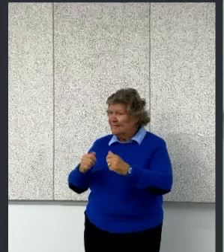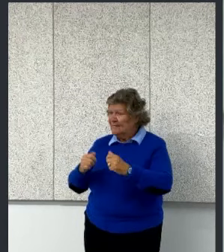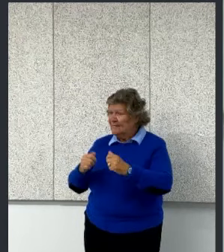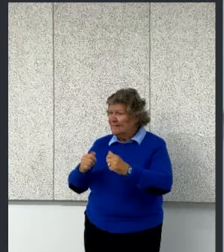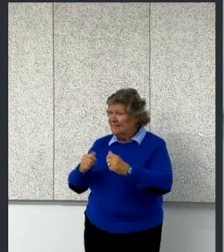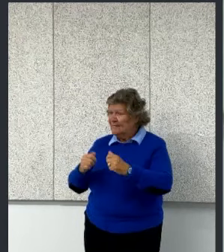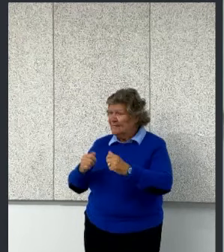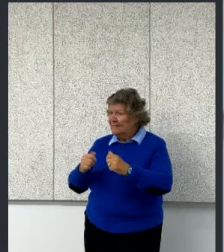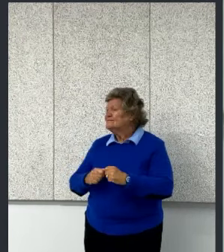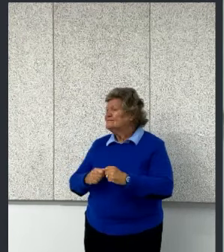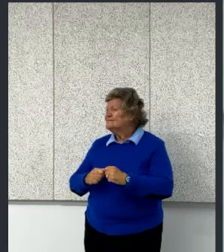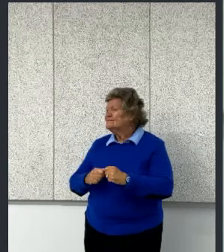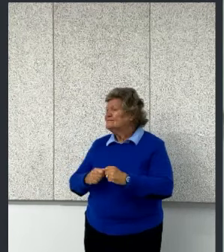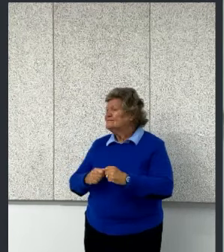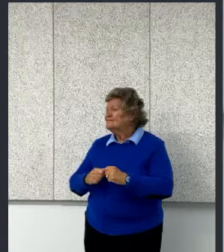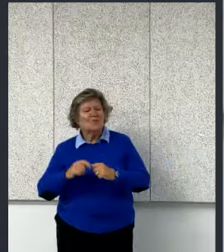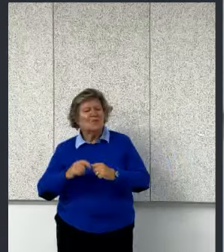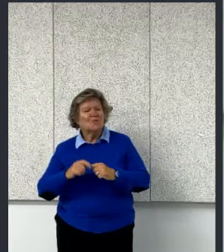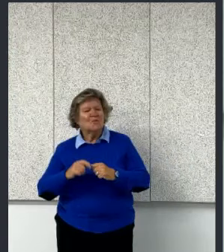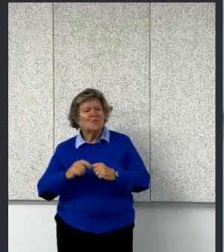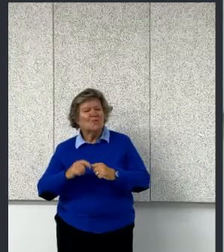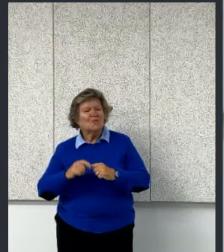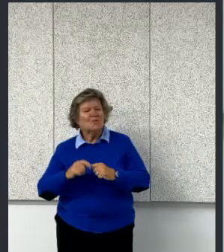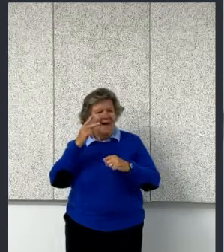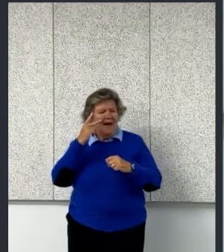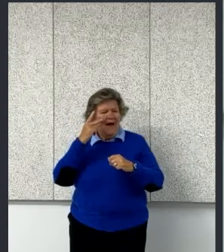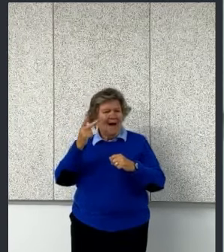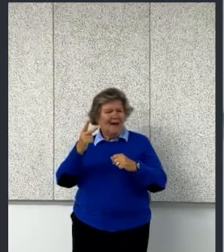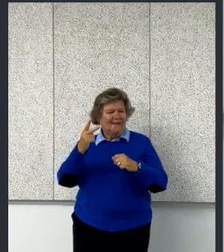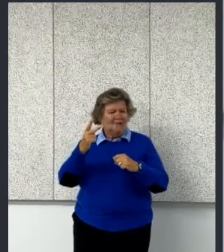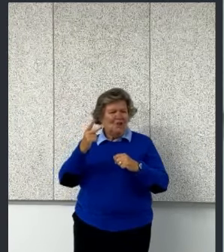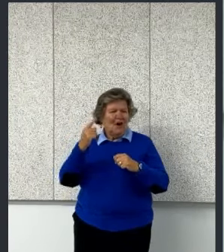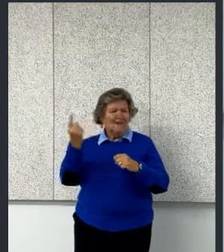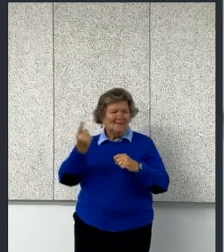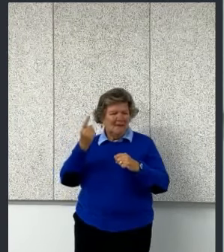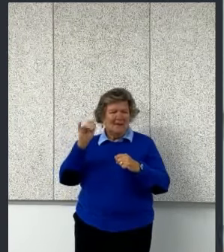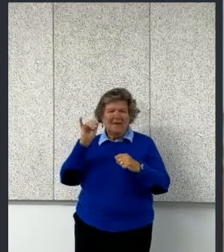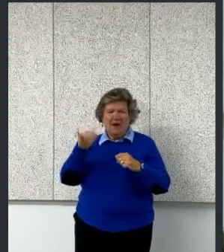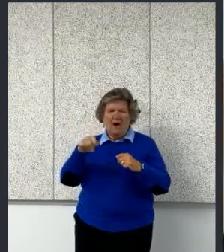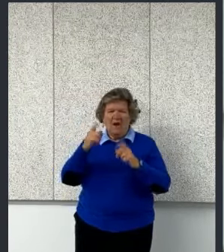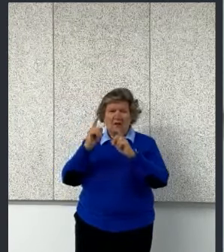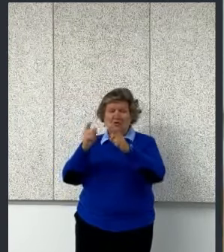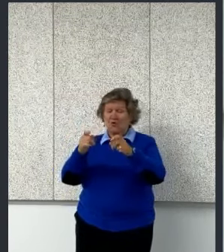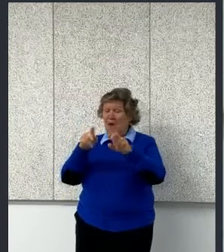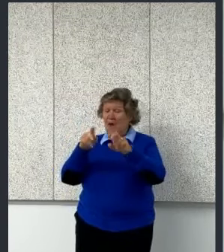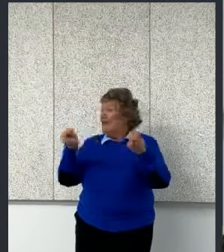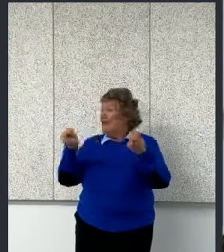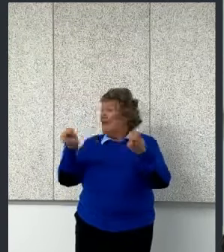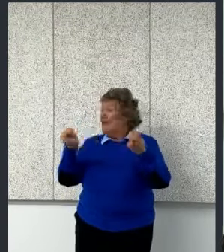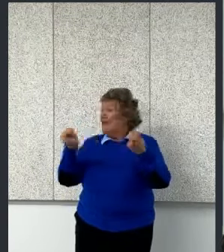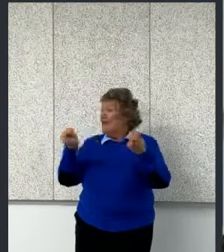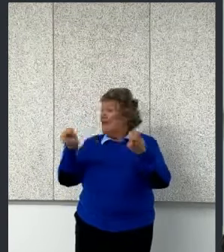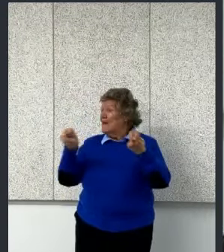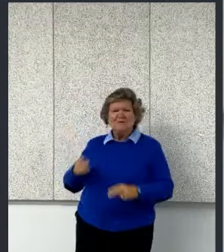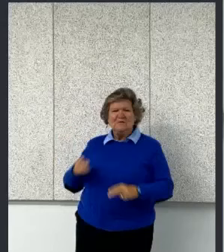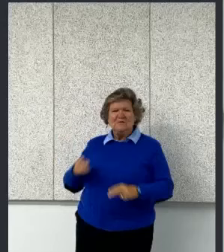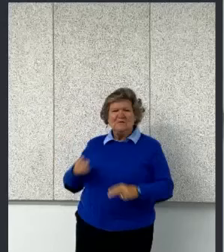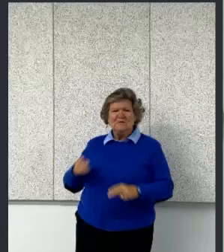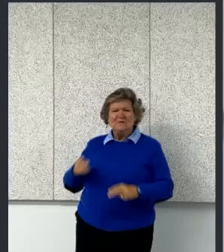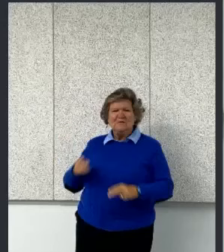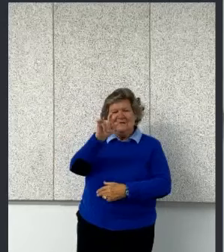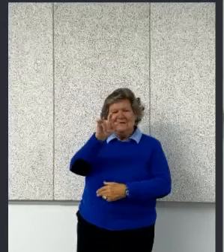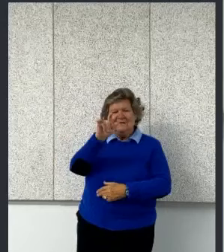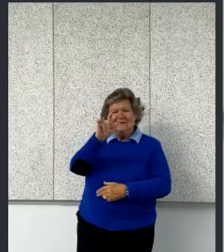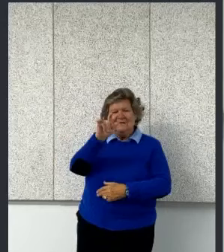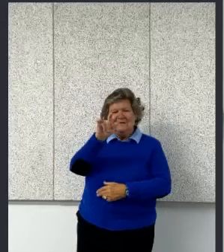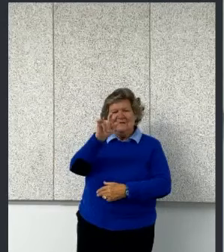panel that was like beautifully run and executed. And, you know, and I know Dylan is here, must be on set again. But, you know,